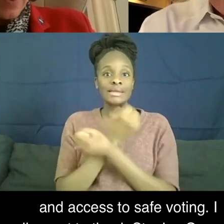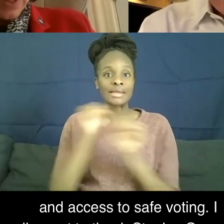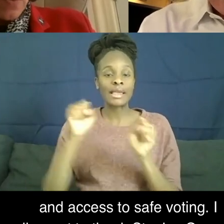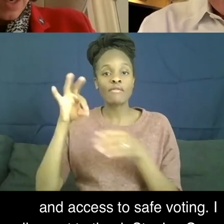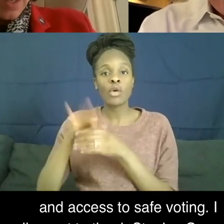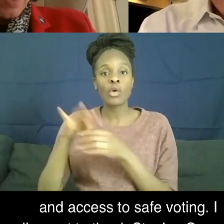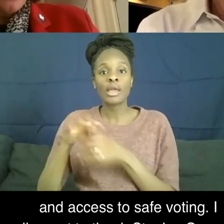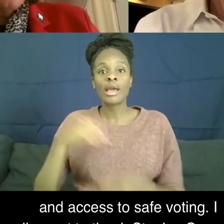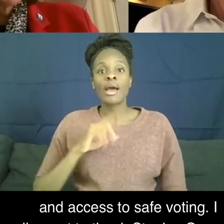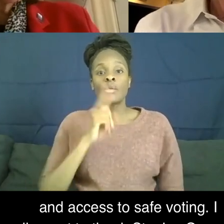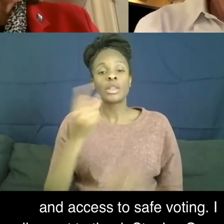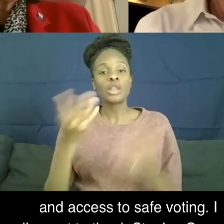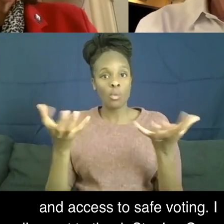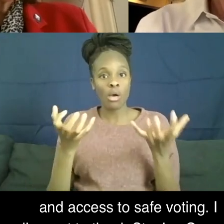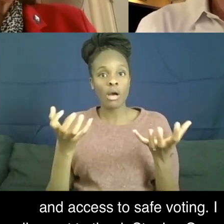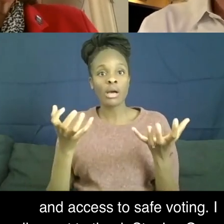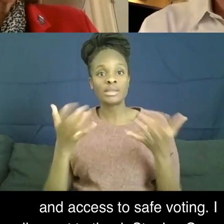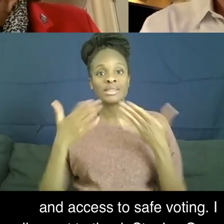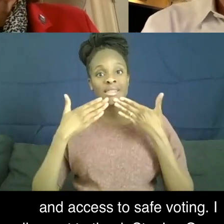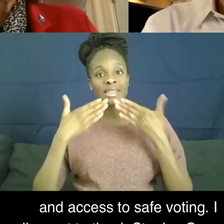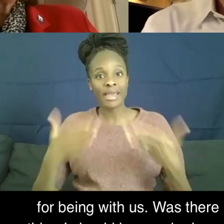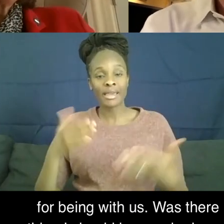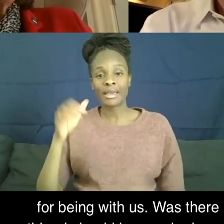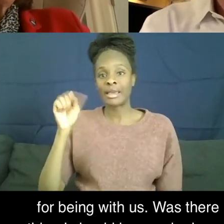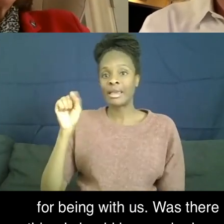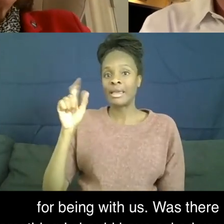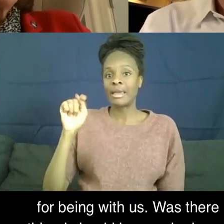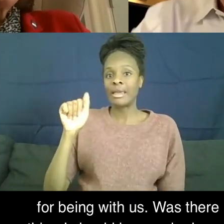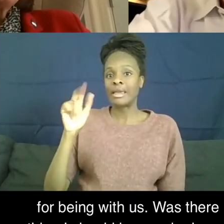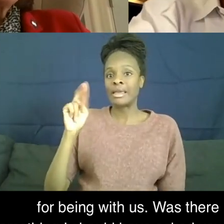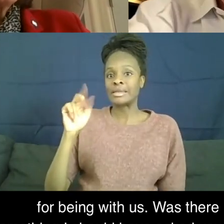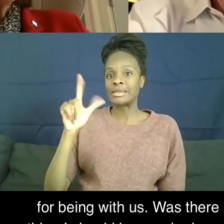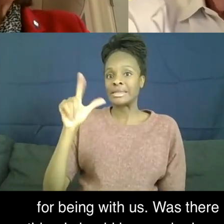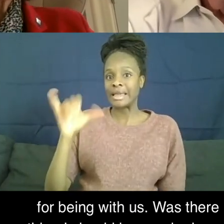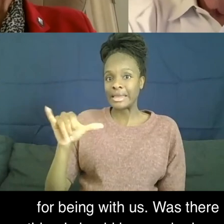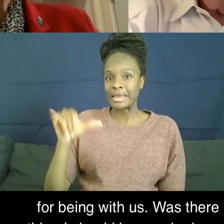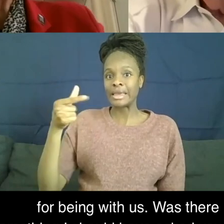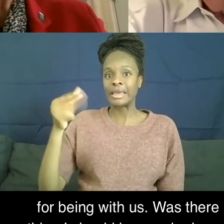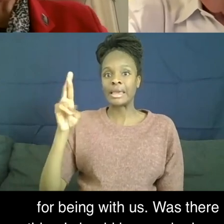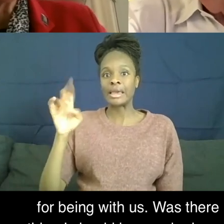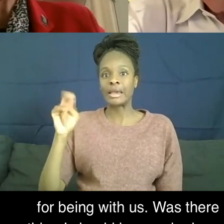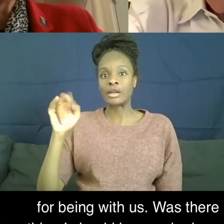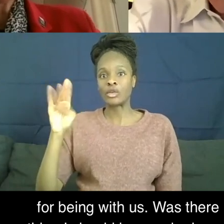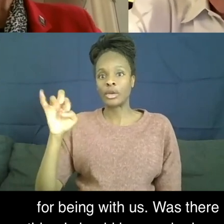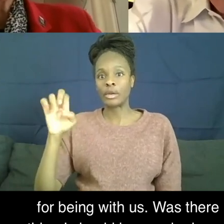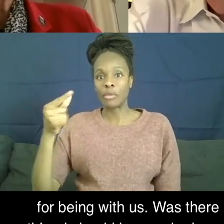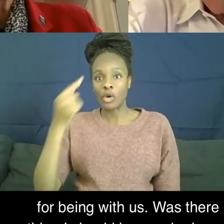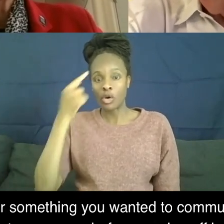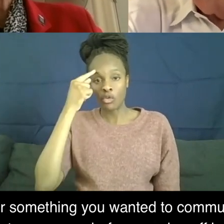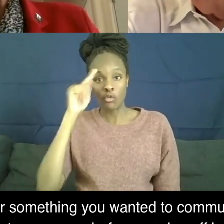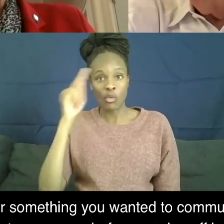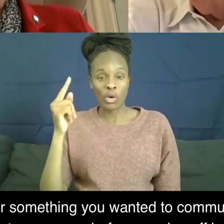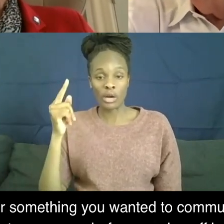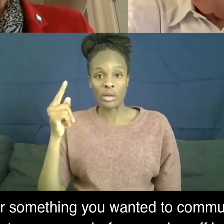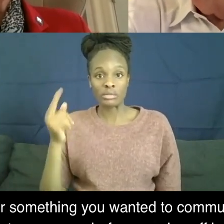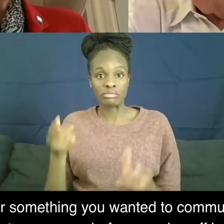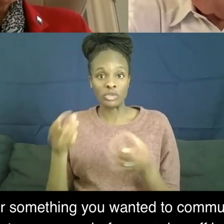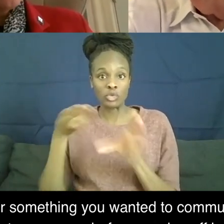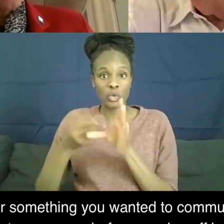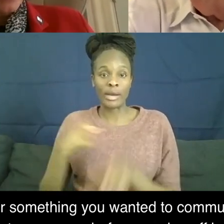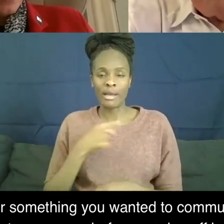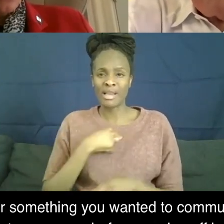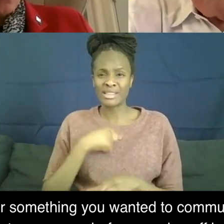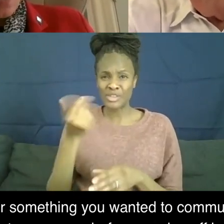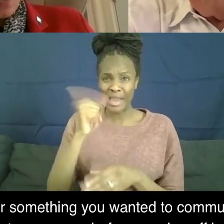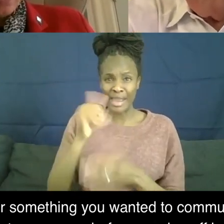I really want to, um, thank, uh, Greenberg for, for being with us. Was there something I should have asked you, Stan, or something you wanted to